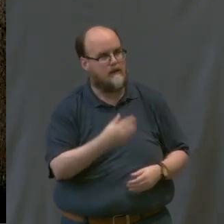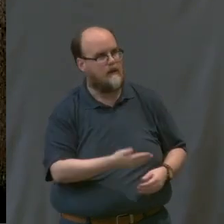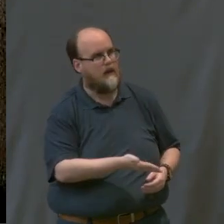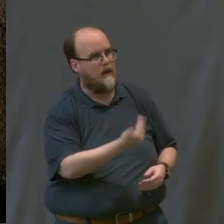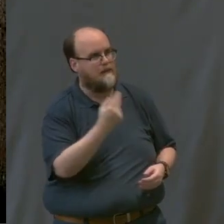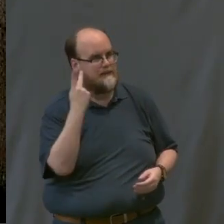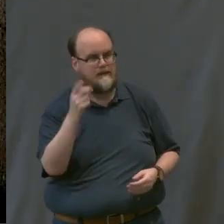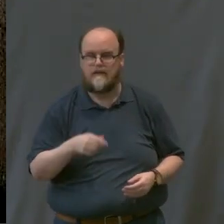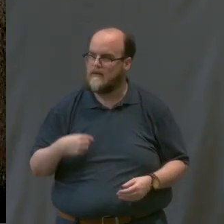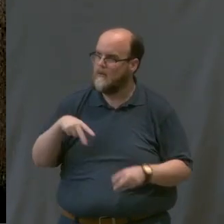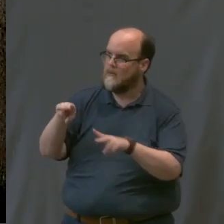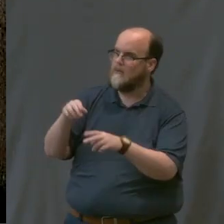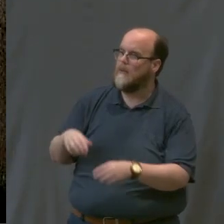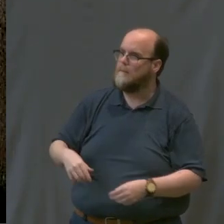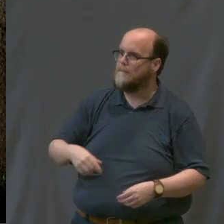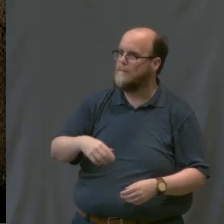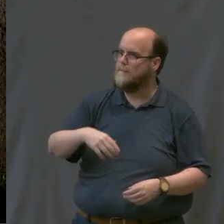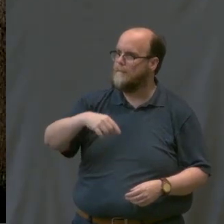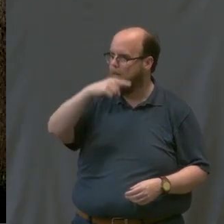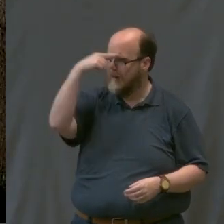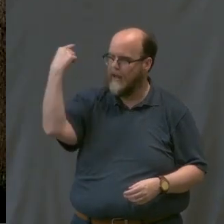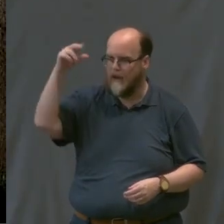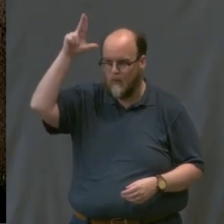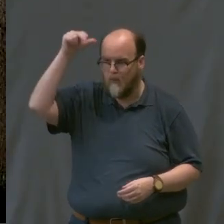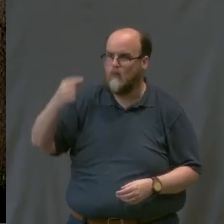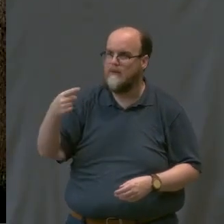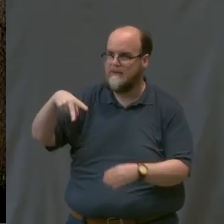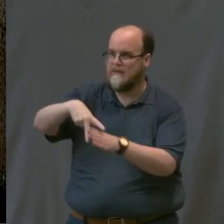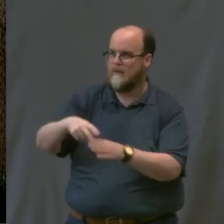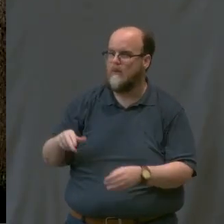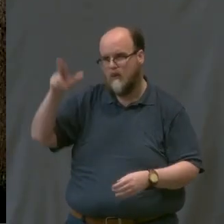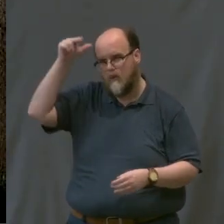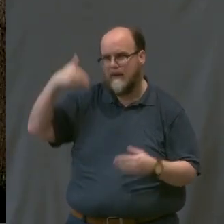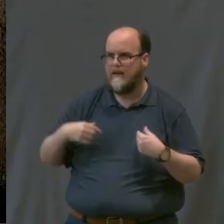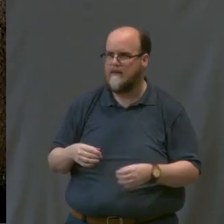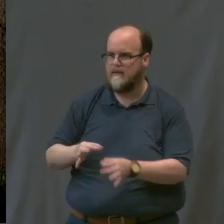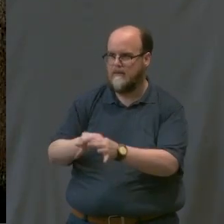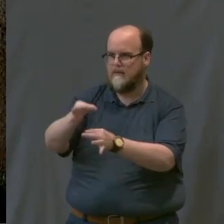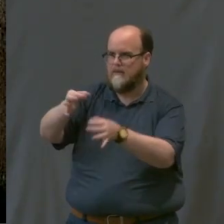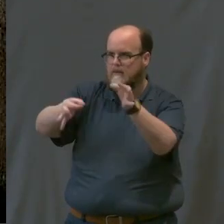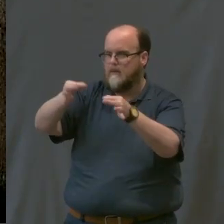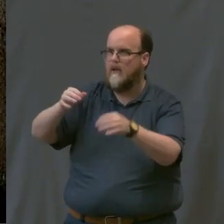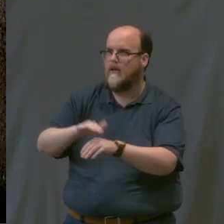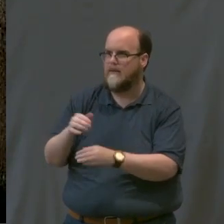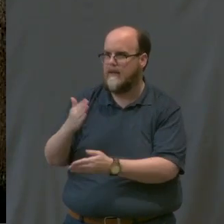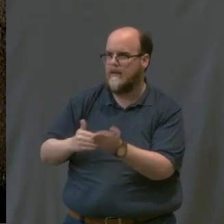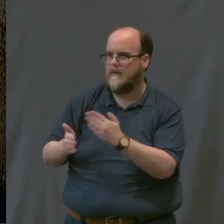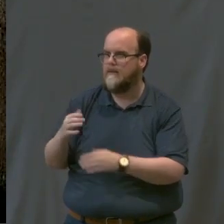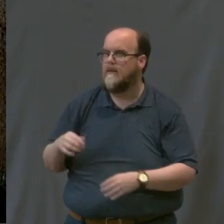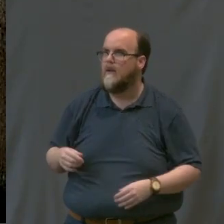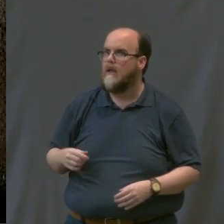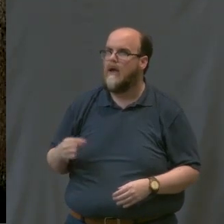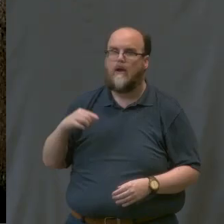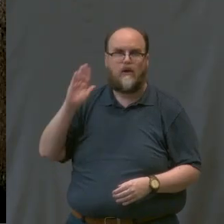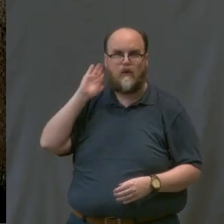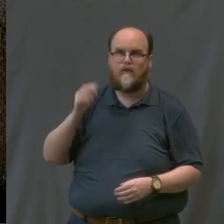looked, and behold, a black horse, and he who sat on it had a pair of scales in his hand. And I heard a voice in the